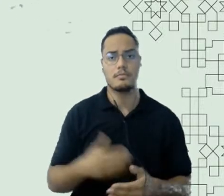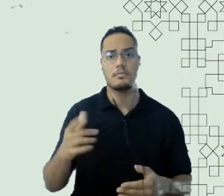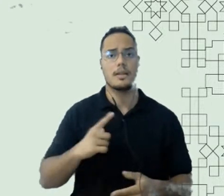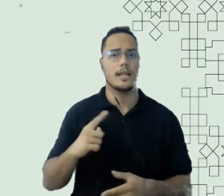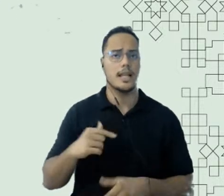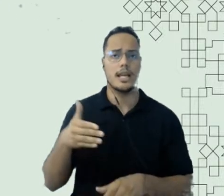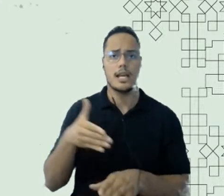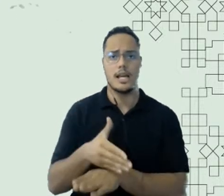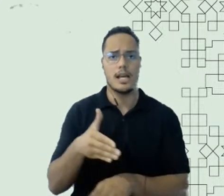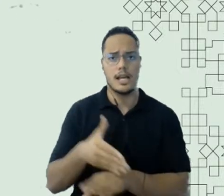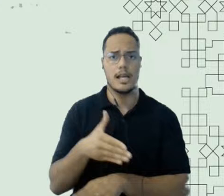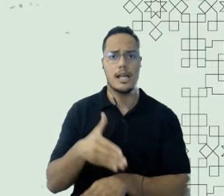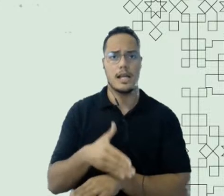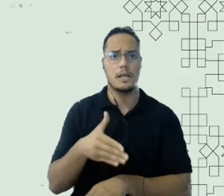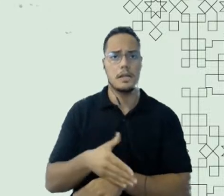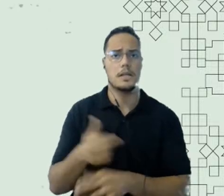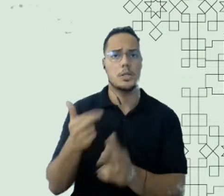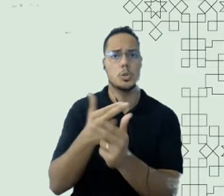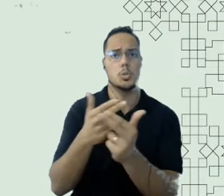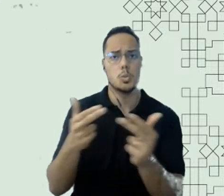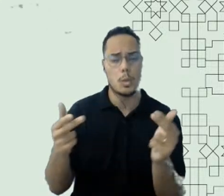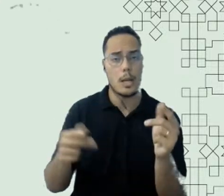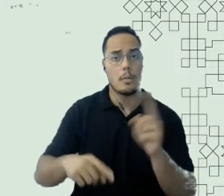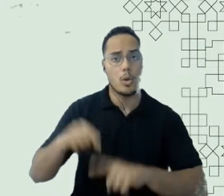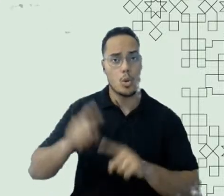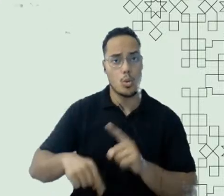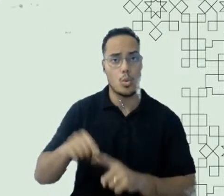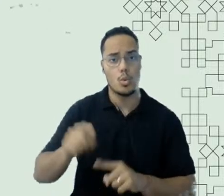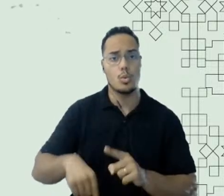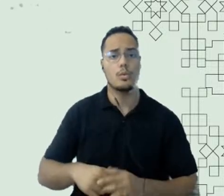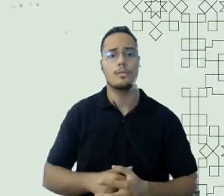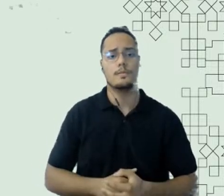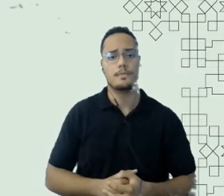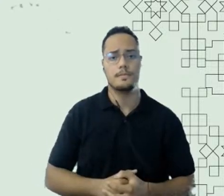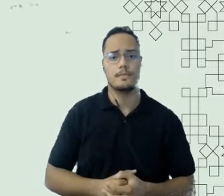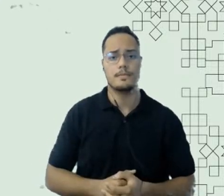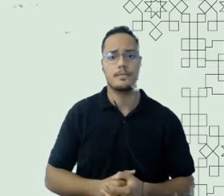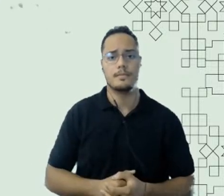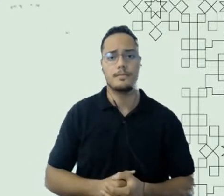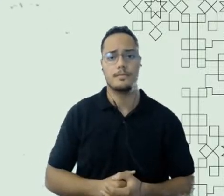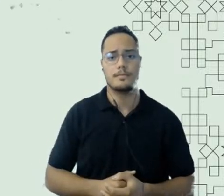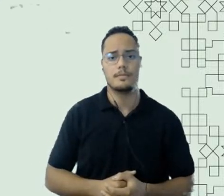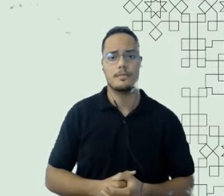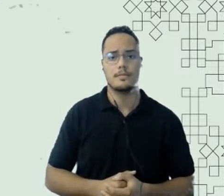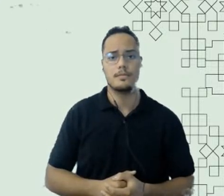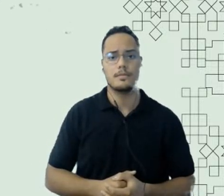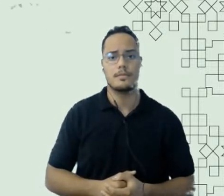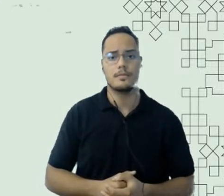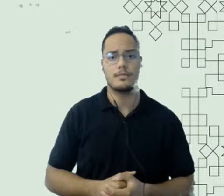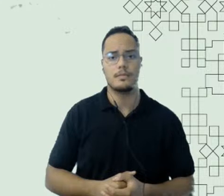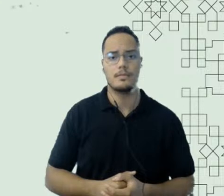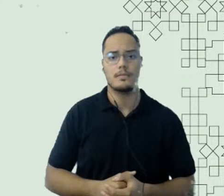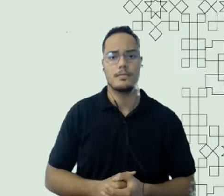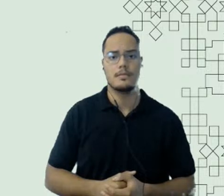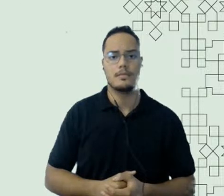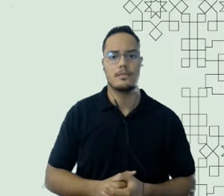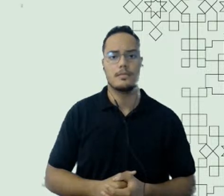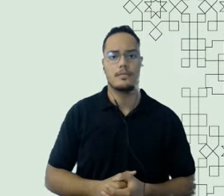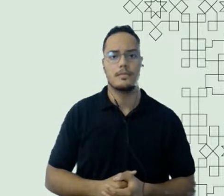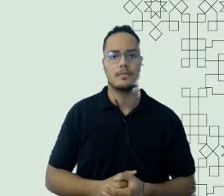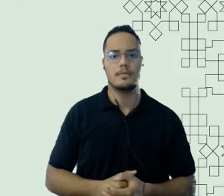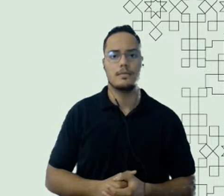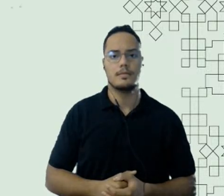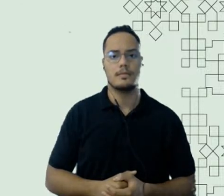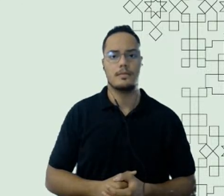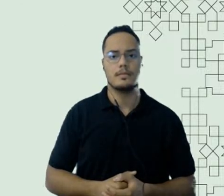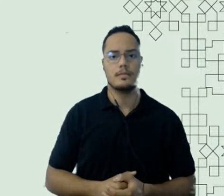the services that select the content it wants to give access to, like Deezer, like Netflix, for instance. And also it